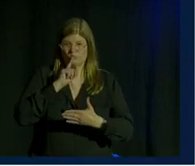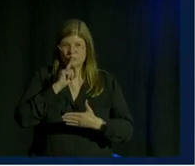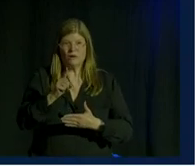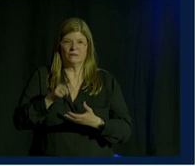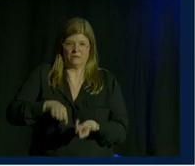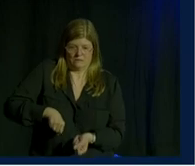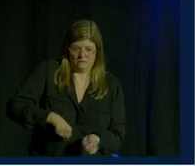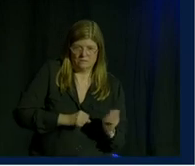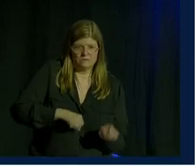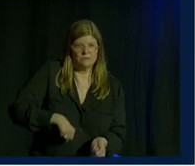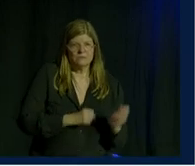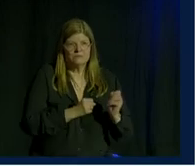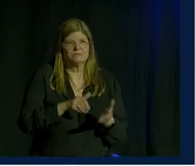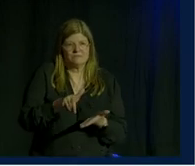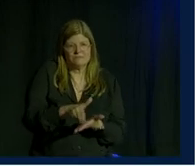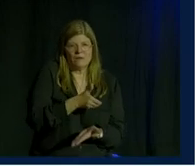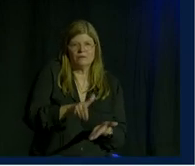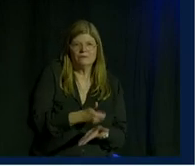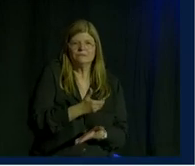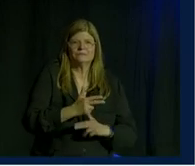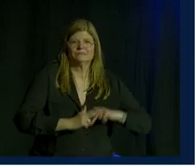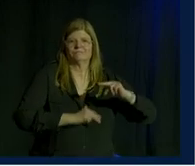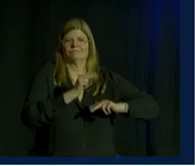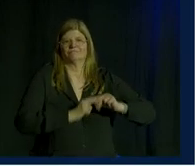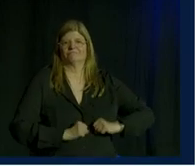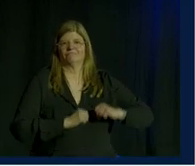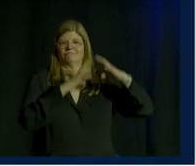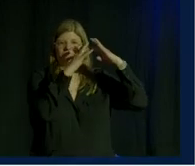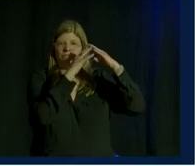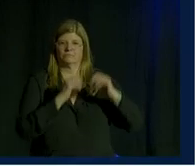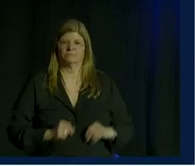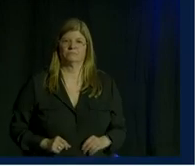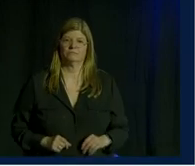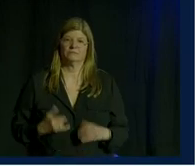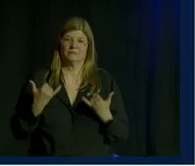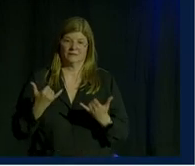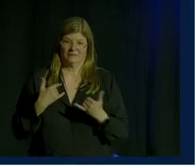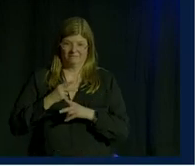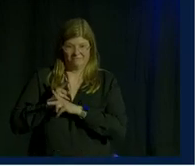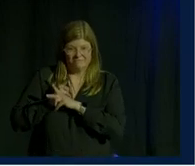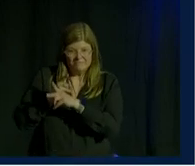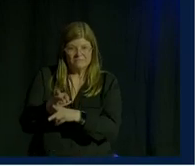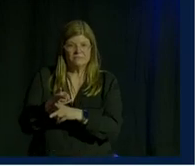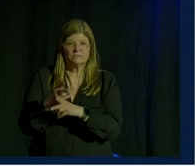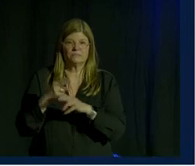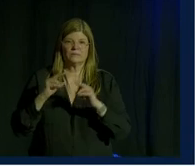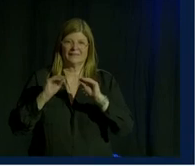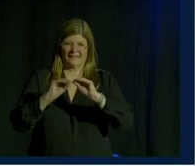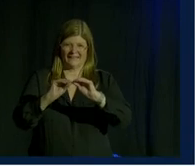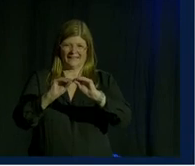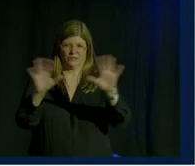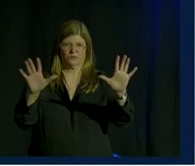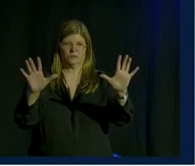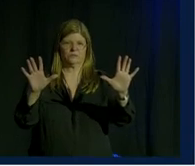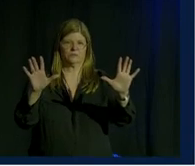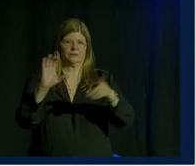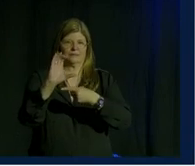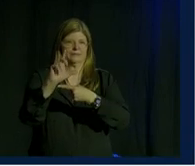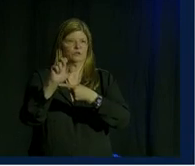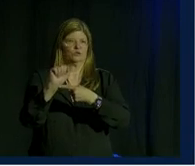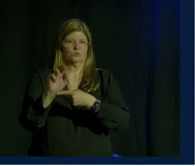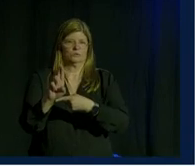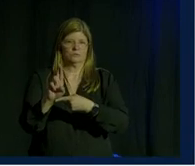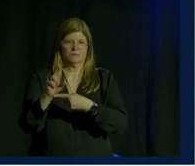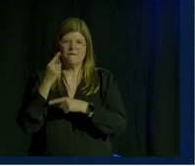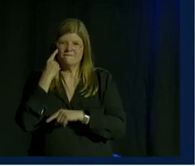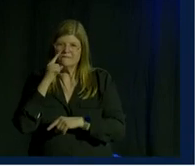loan that has the commercial loan for energy efficiency renewables. It's called CLEAR. Now, that accelerates availability of upfront financing to commercial tenants